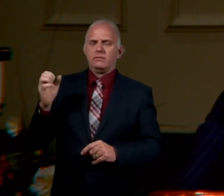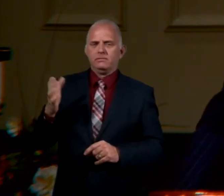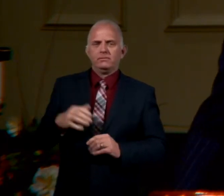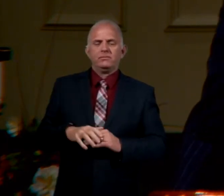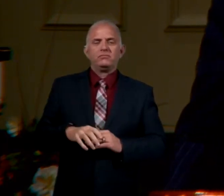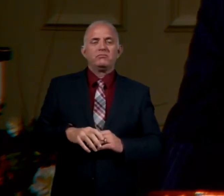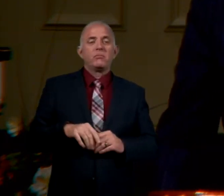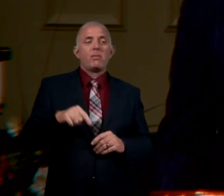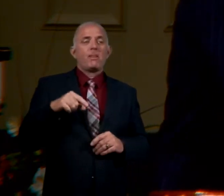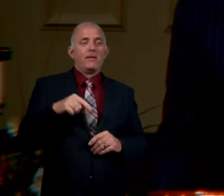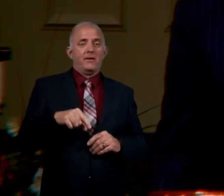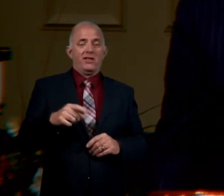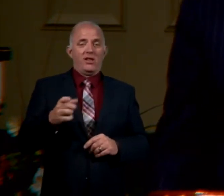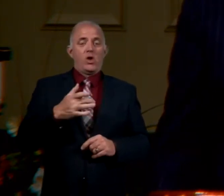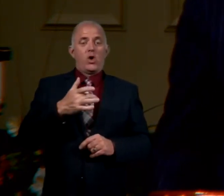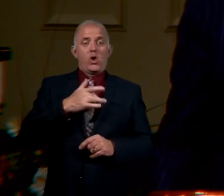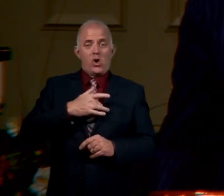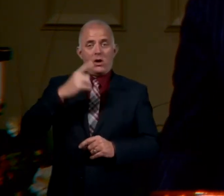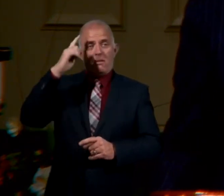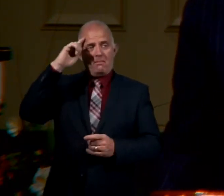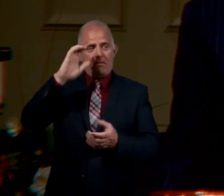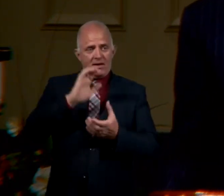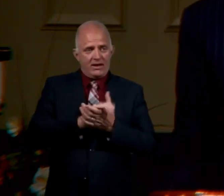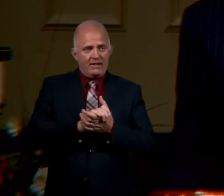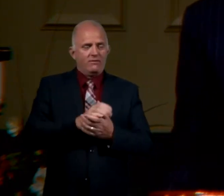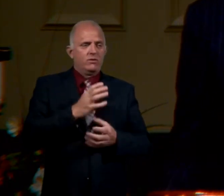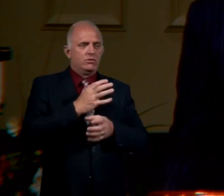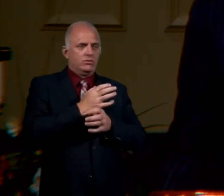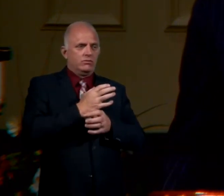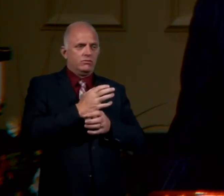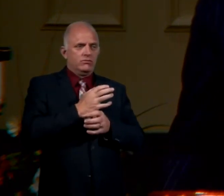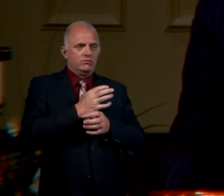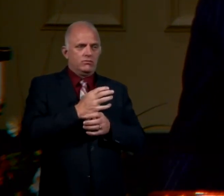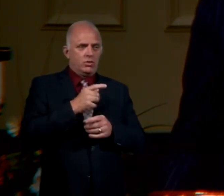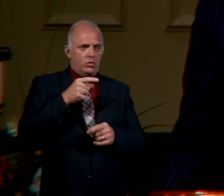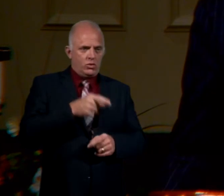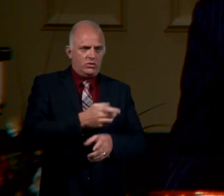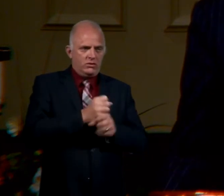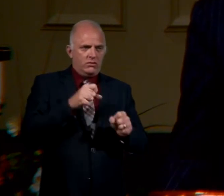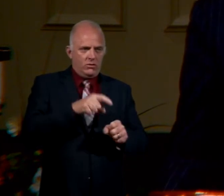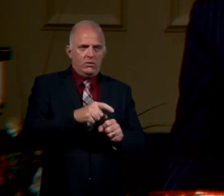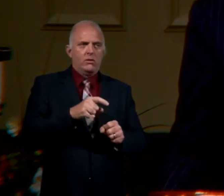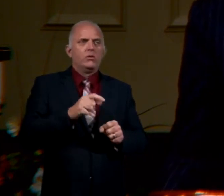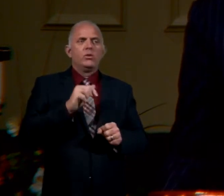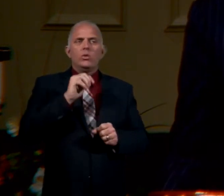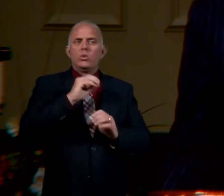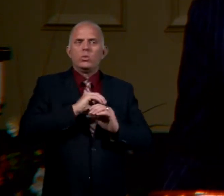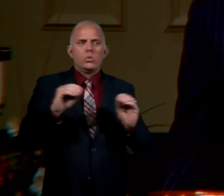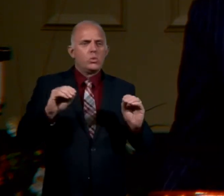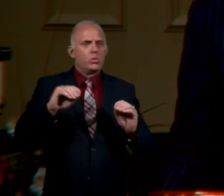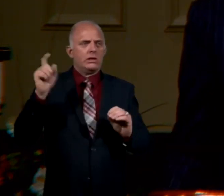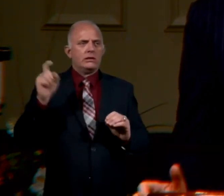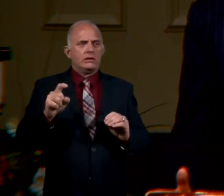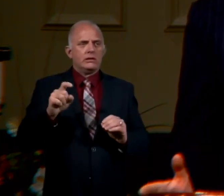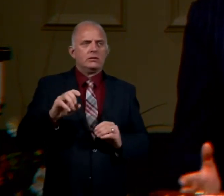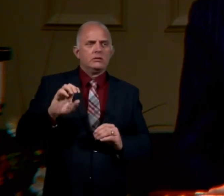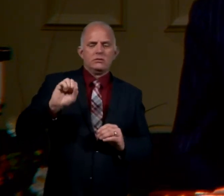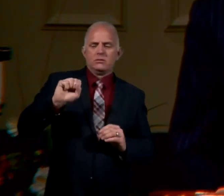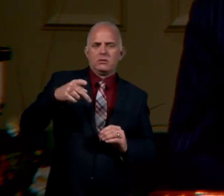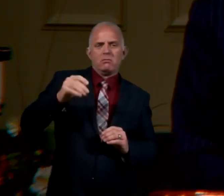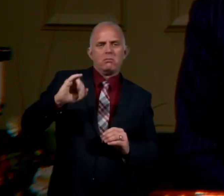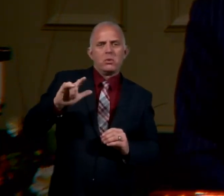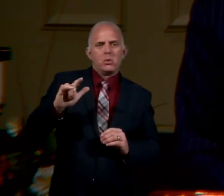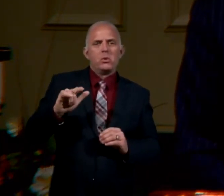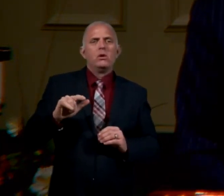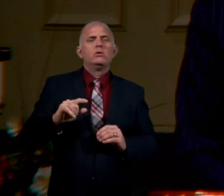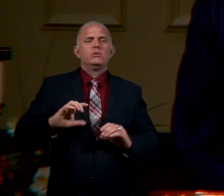the heart of her husband does safely trust in her so that he will have no need of spoil. She will do him